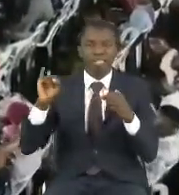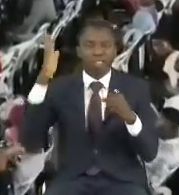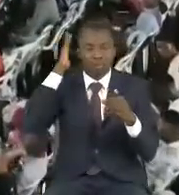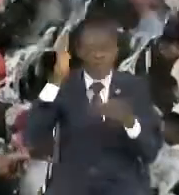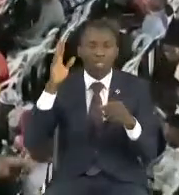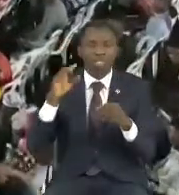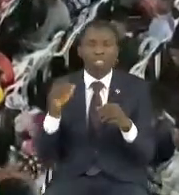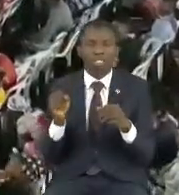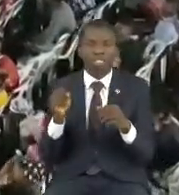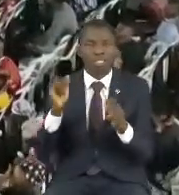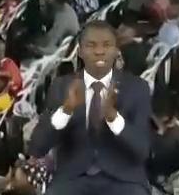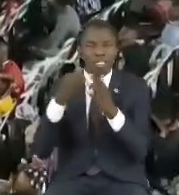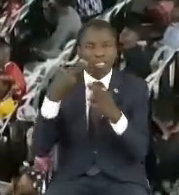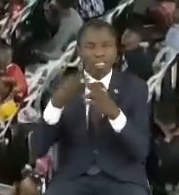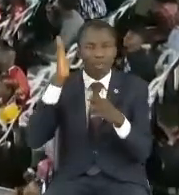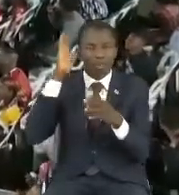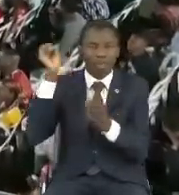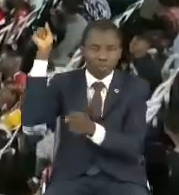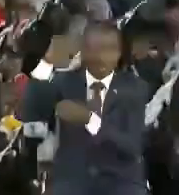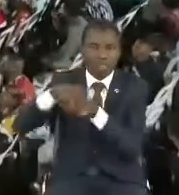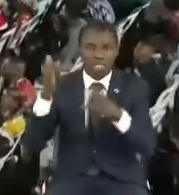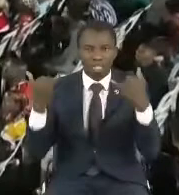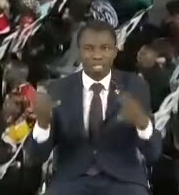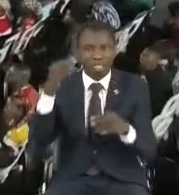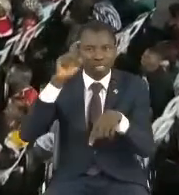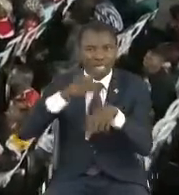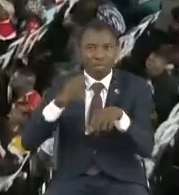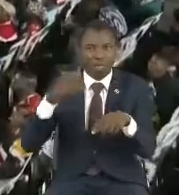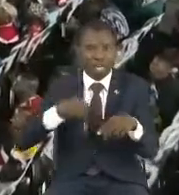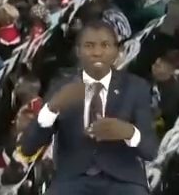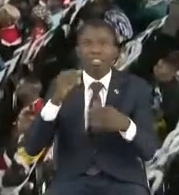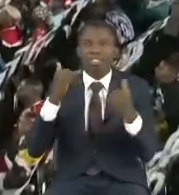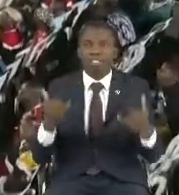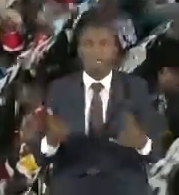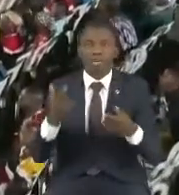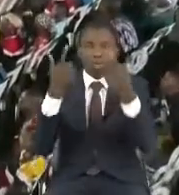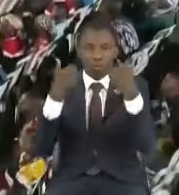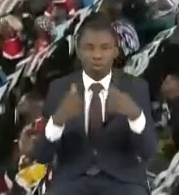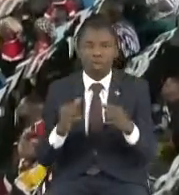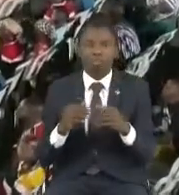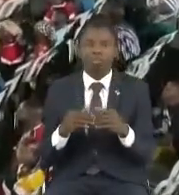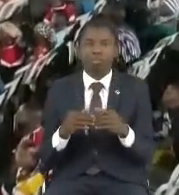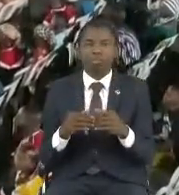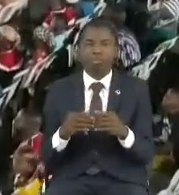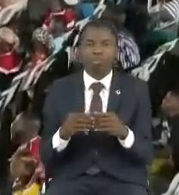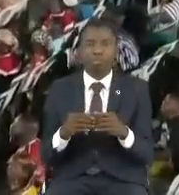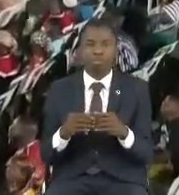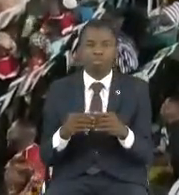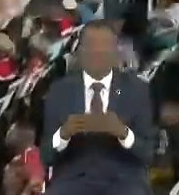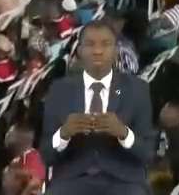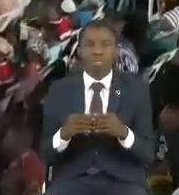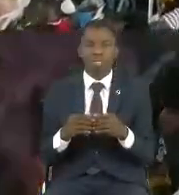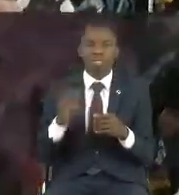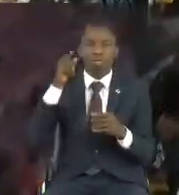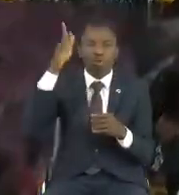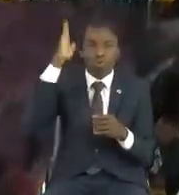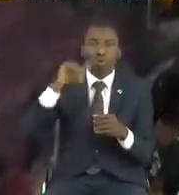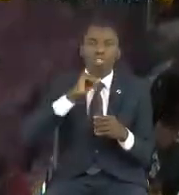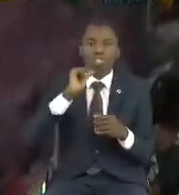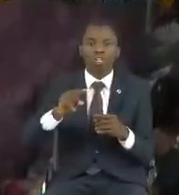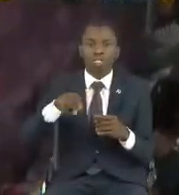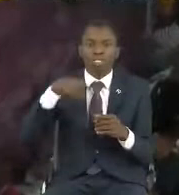The time has now come. Your time has now come. You will not say